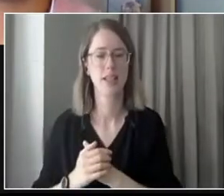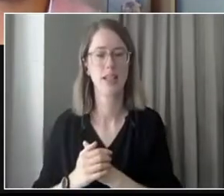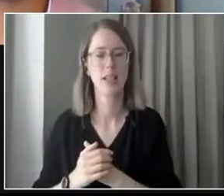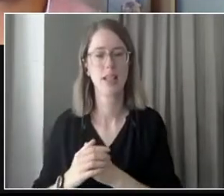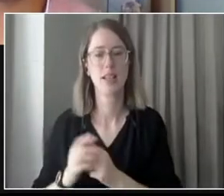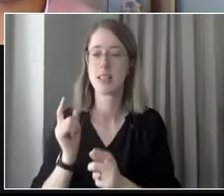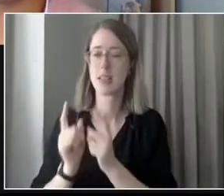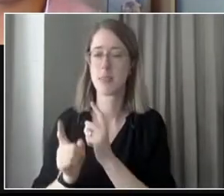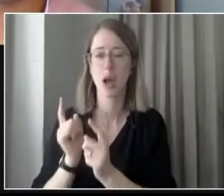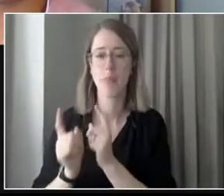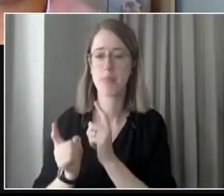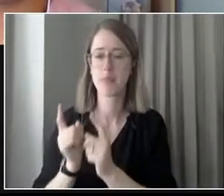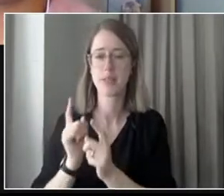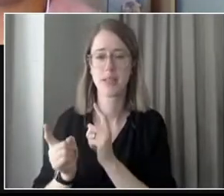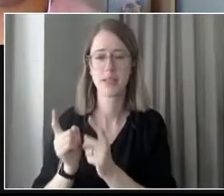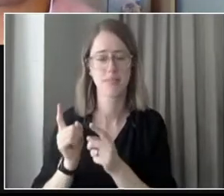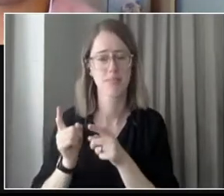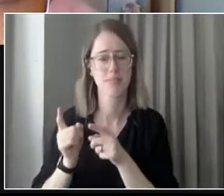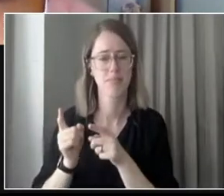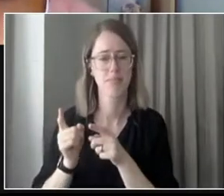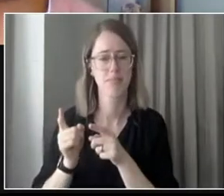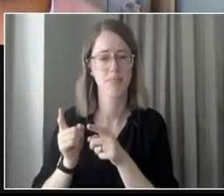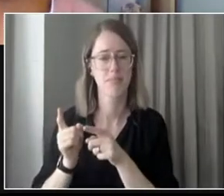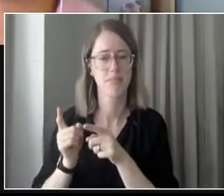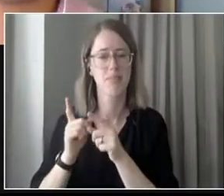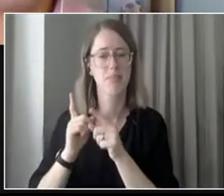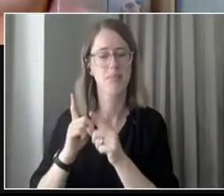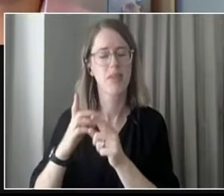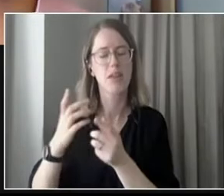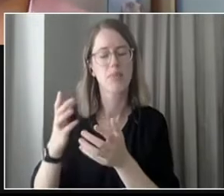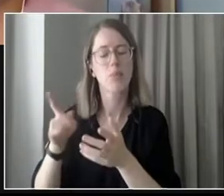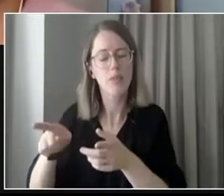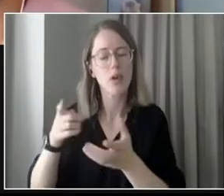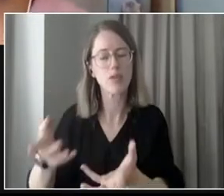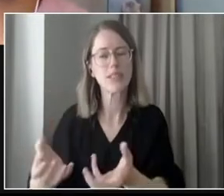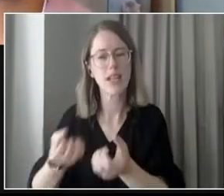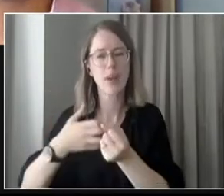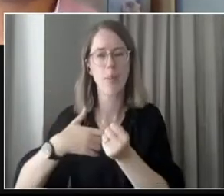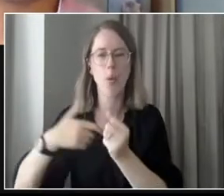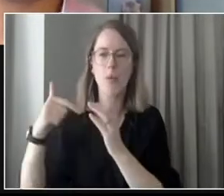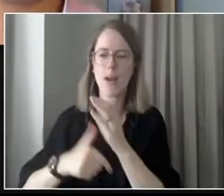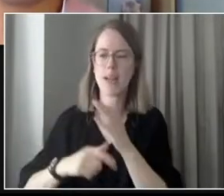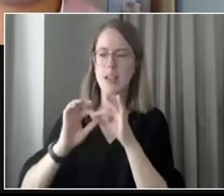sometimes by some distance. But they're also getting more out of it. It's about identity.